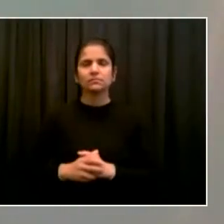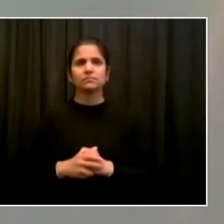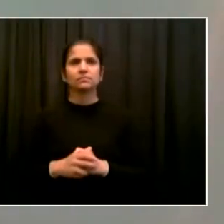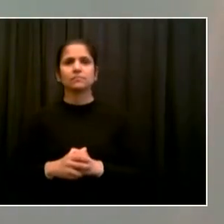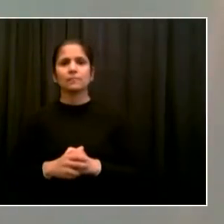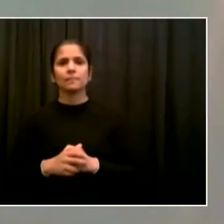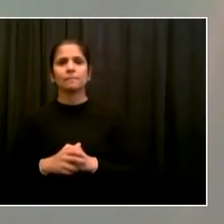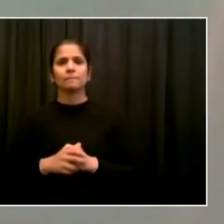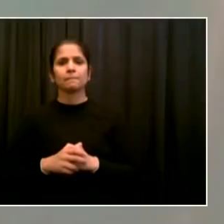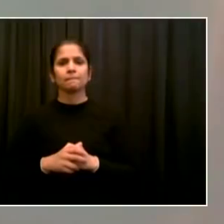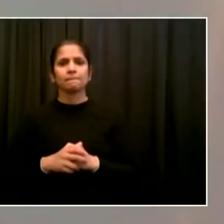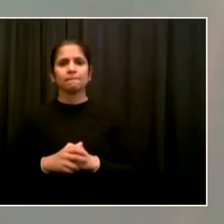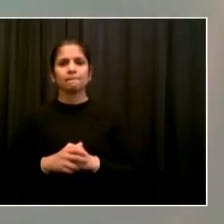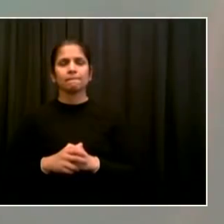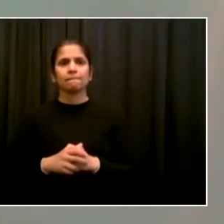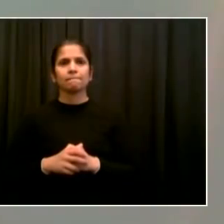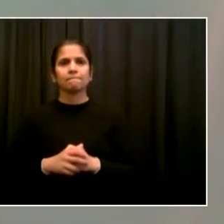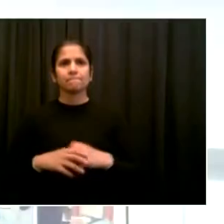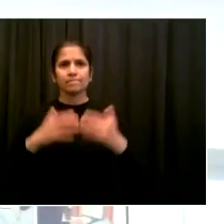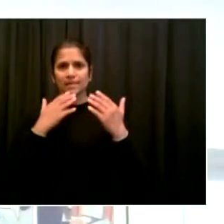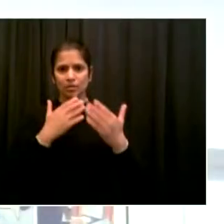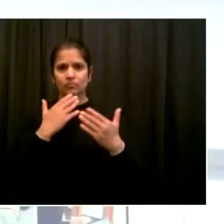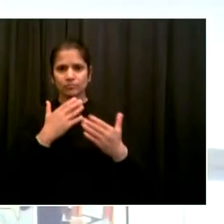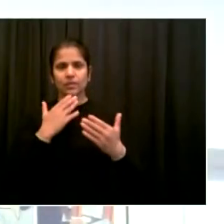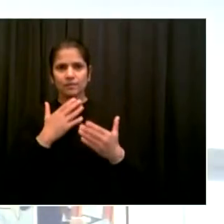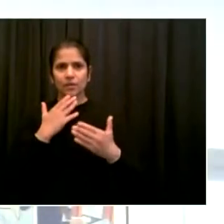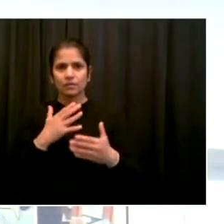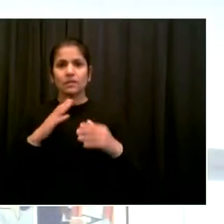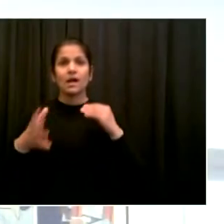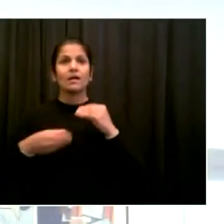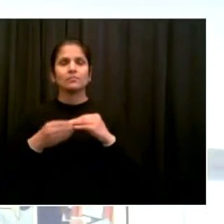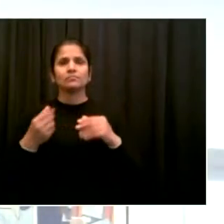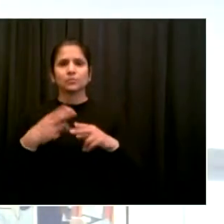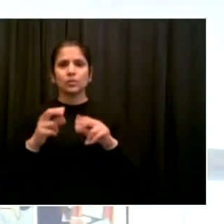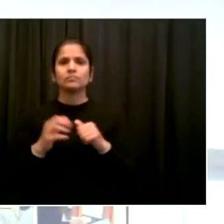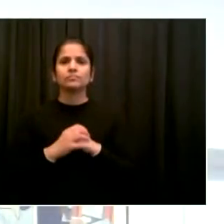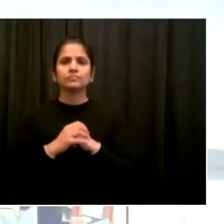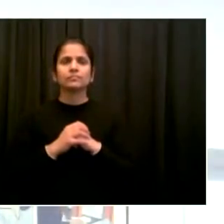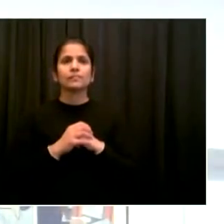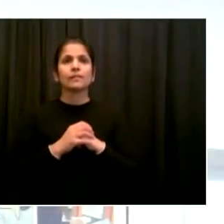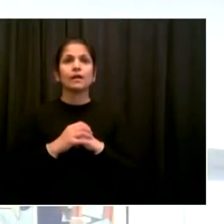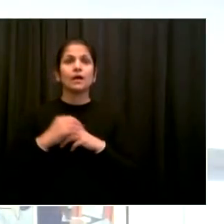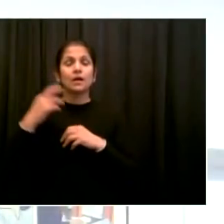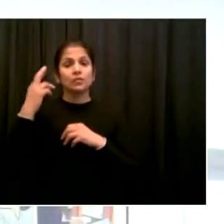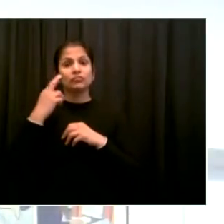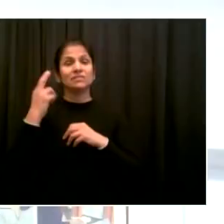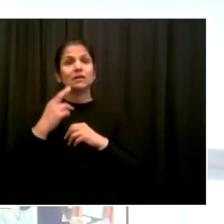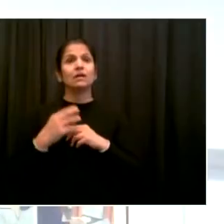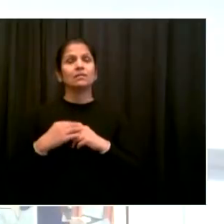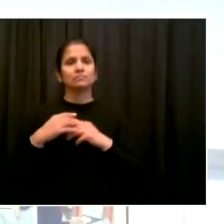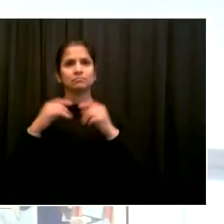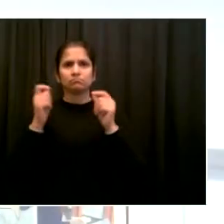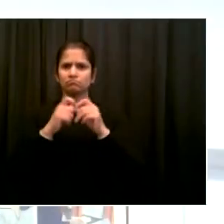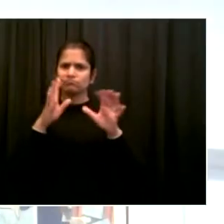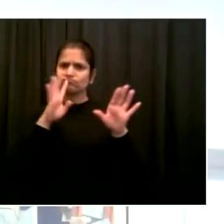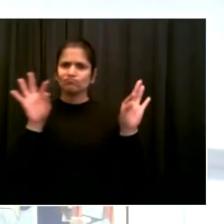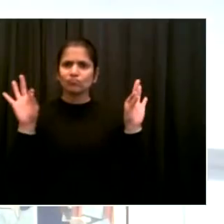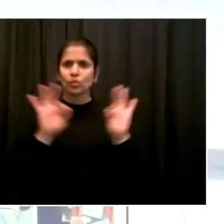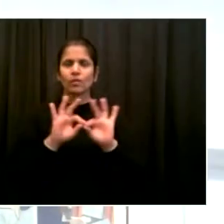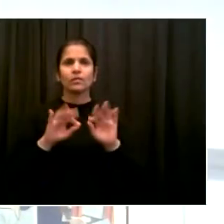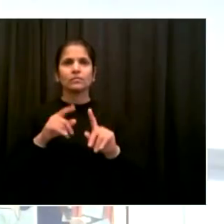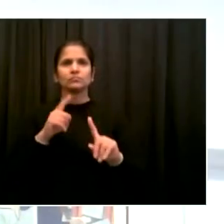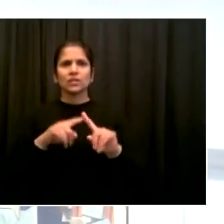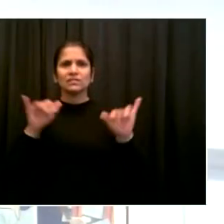Yes, sir. Thank you. I will just add briefly that the reason that it's particularly important, to maintain